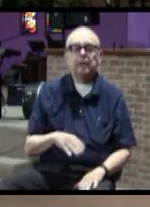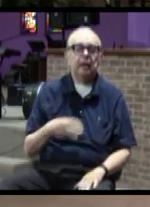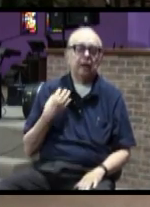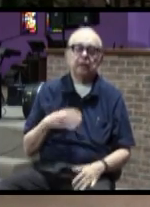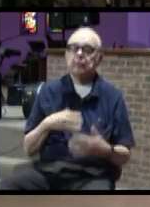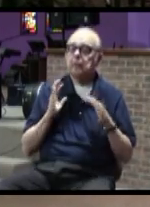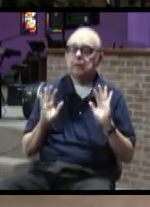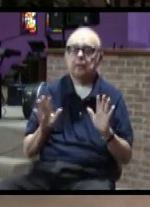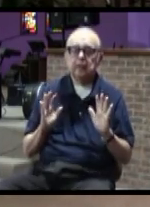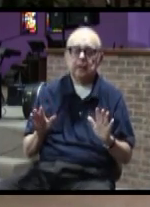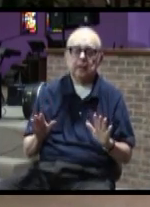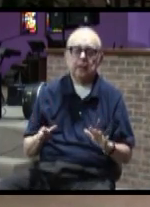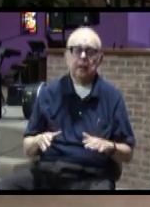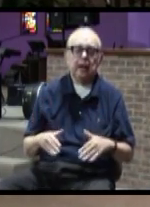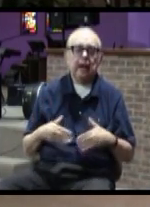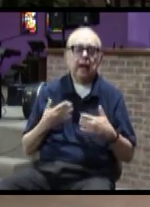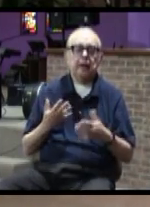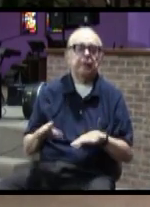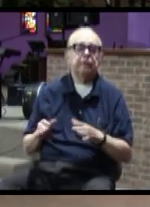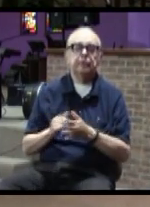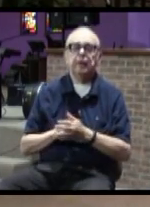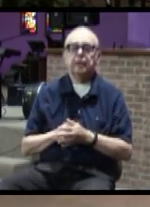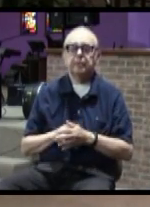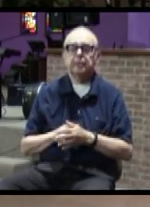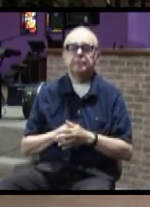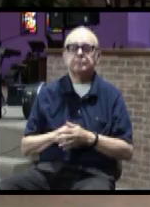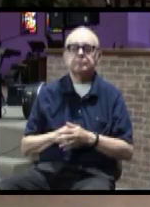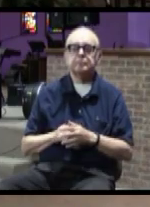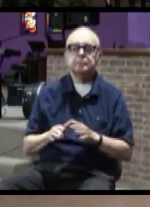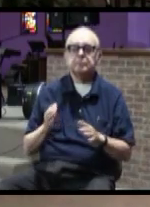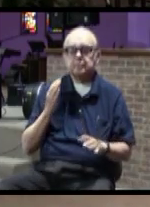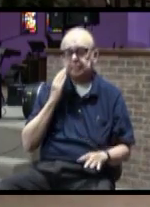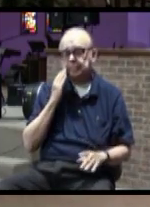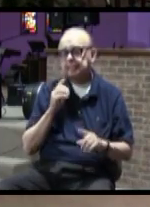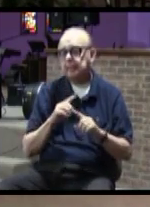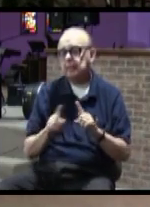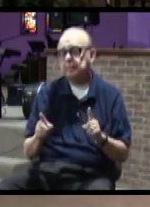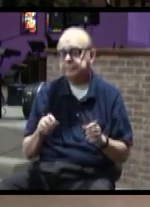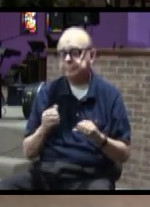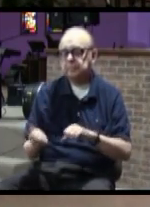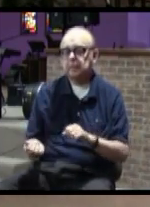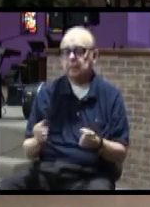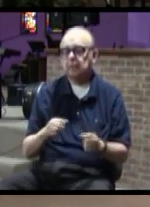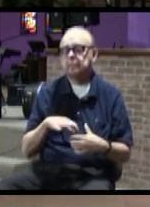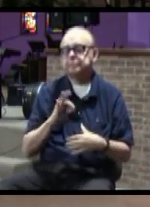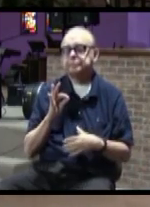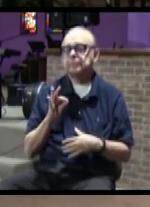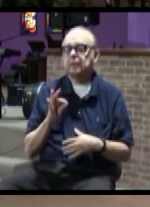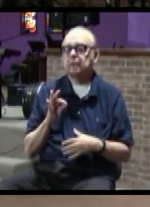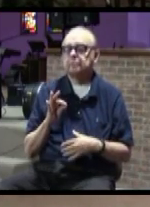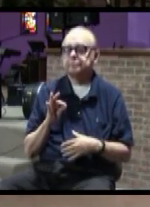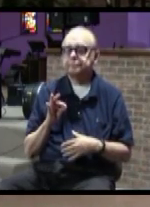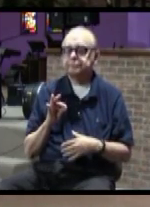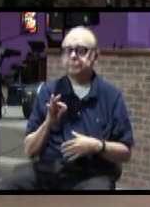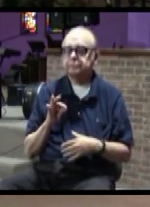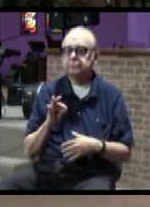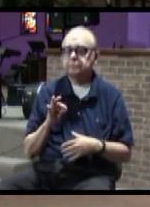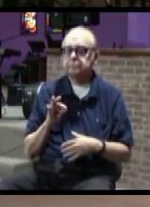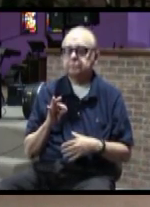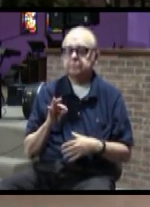That's awesome. That's great. Yeah, I was glad to participate in that, you know. But the baptism of the